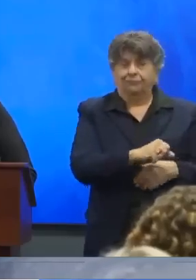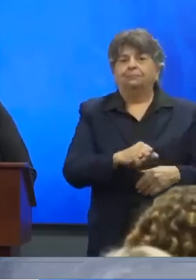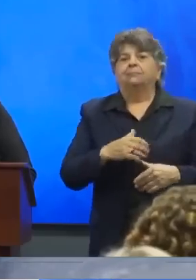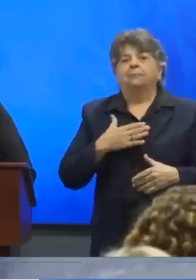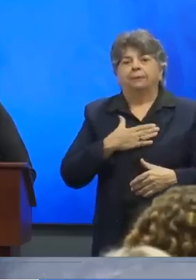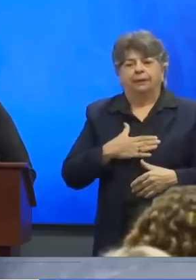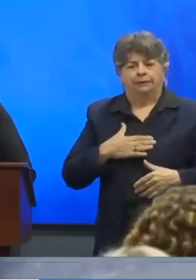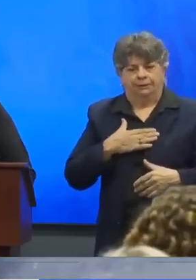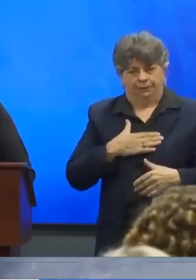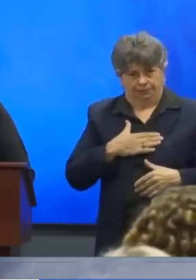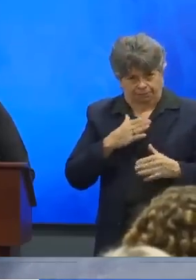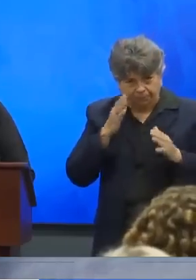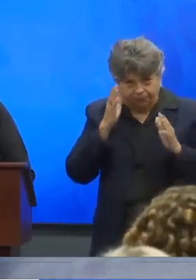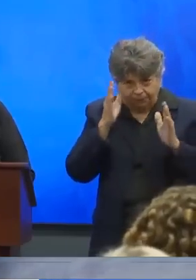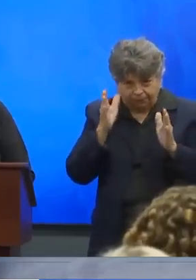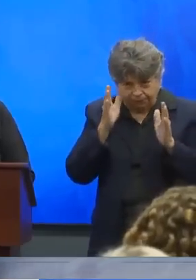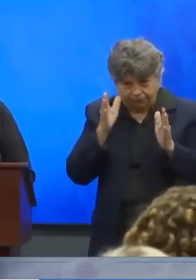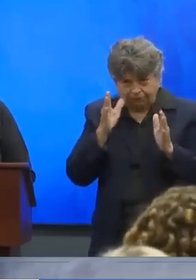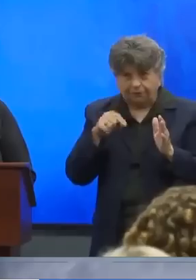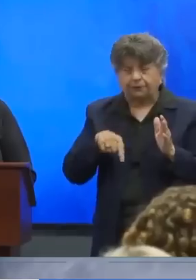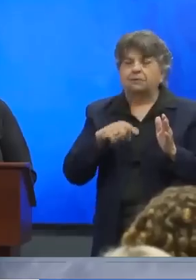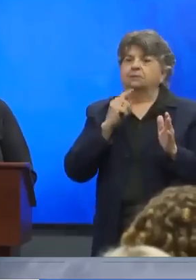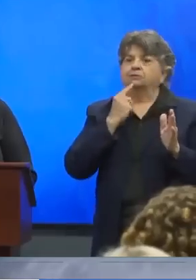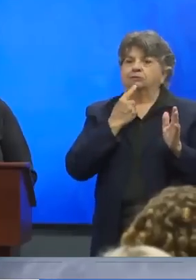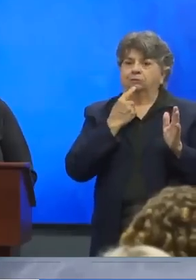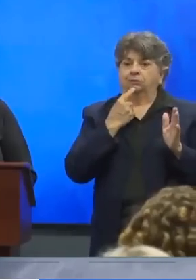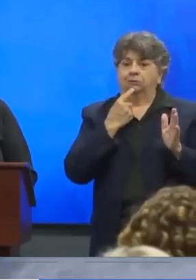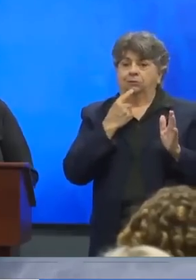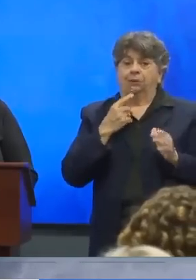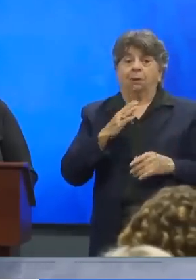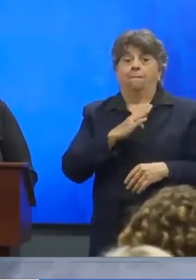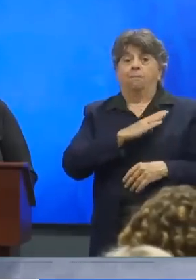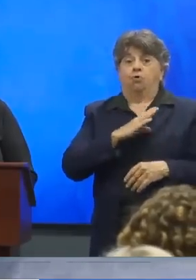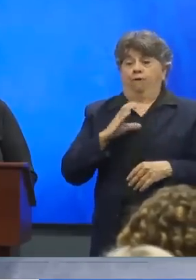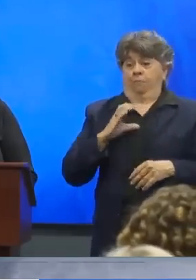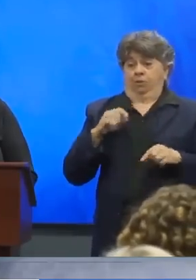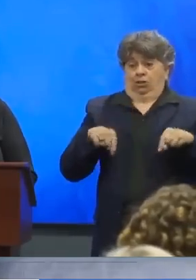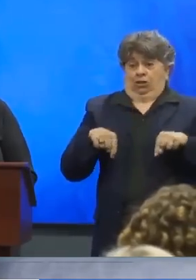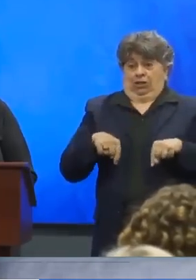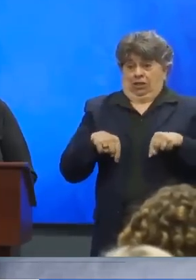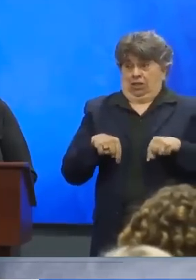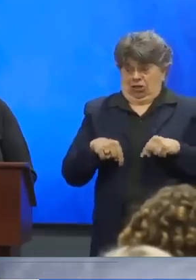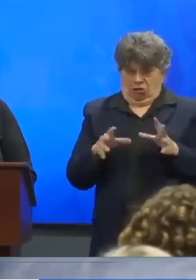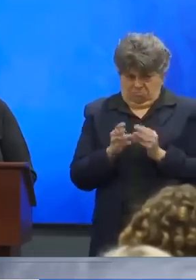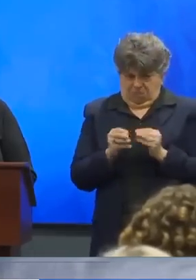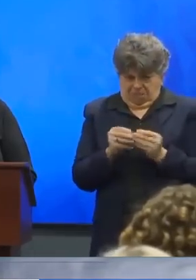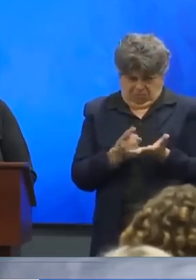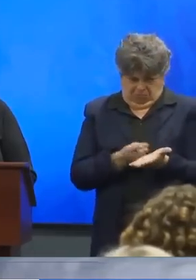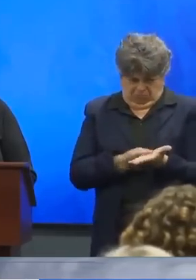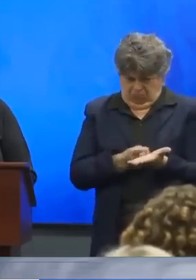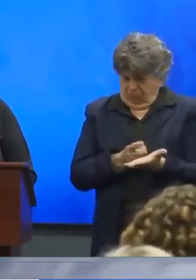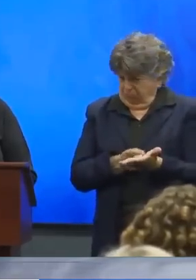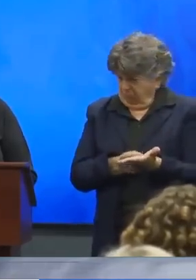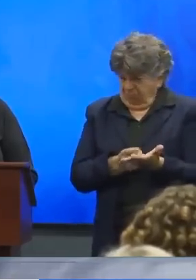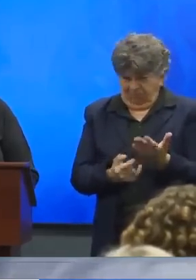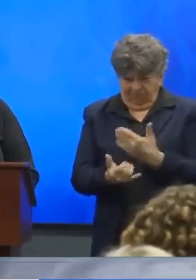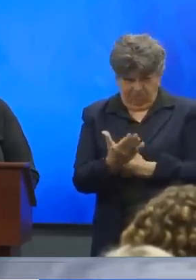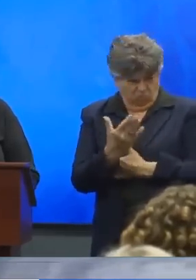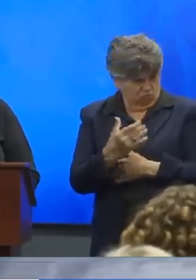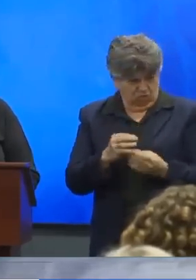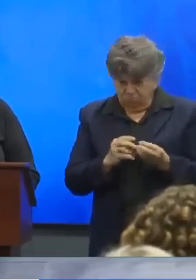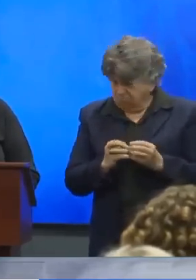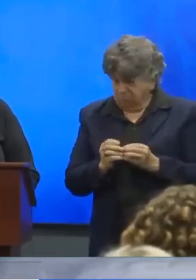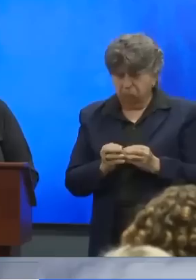seriously. Our Board of County Commissioners met this morning at 10 a.m. and issued a local state of emergency. And following that and looking at